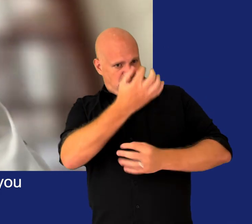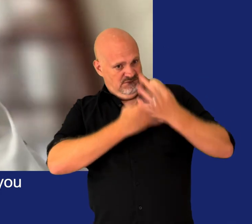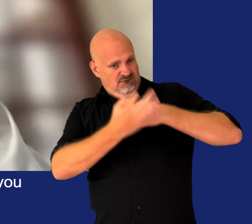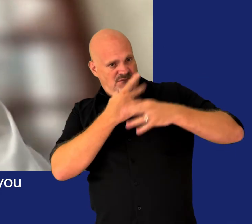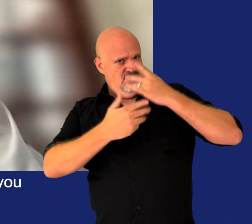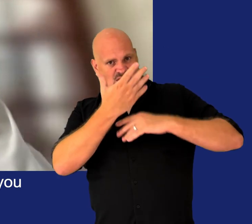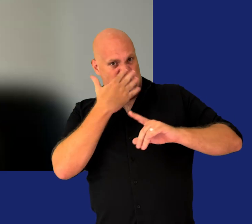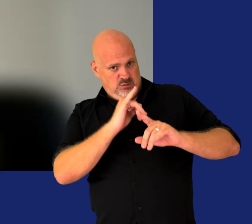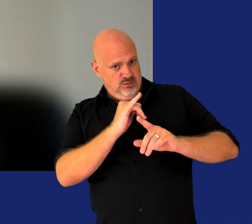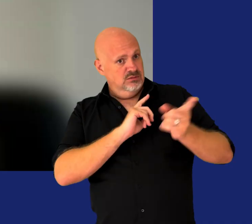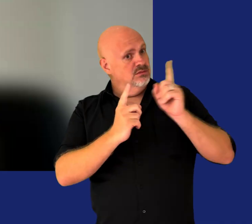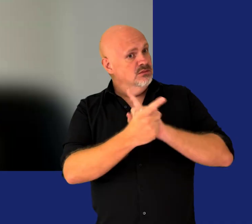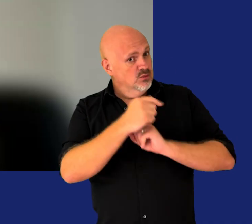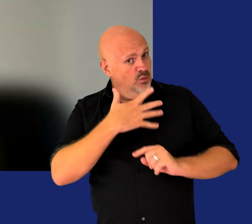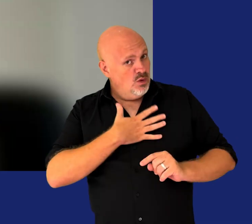be treated yourself?